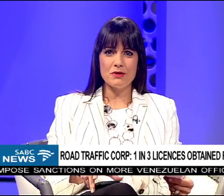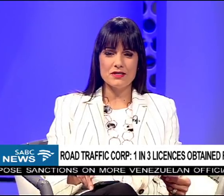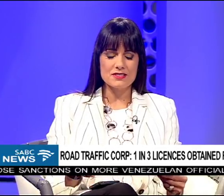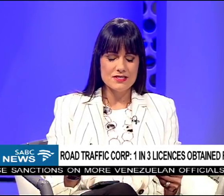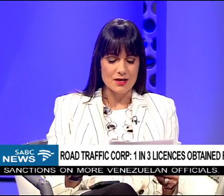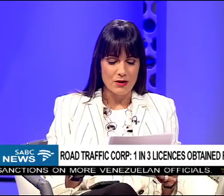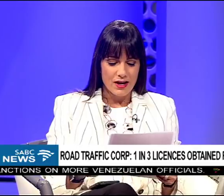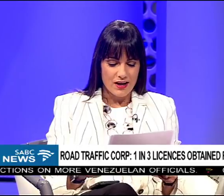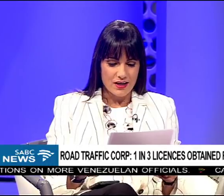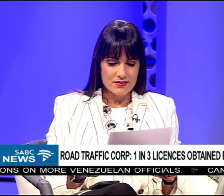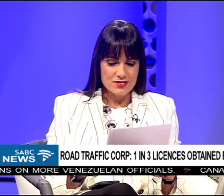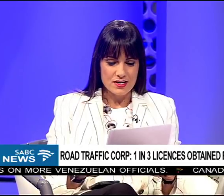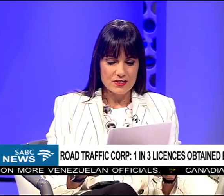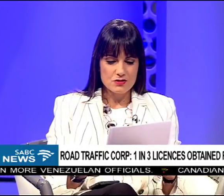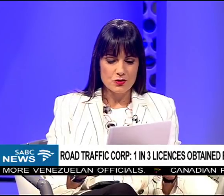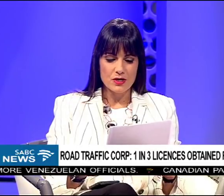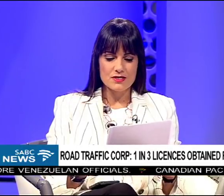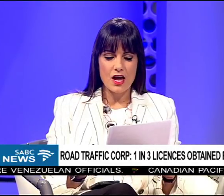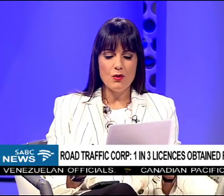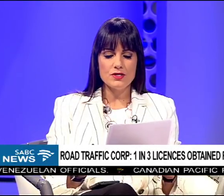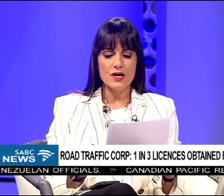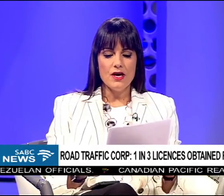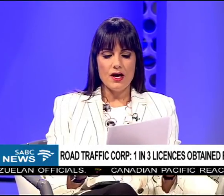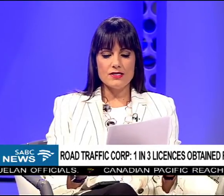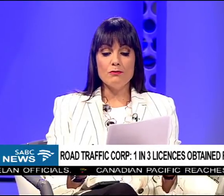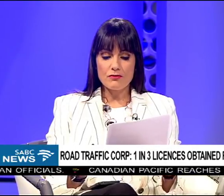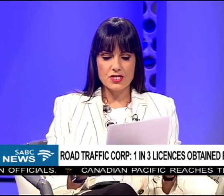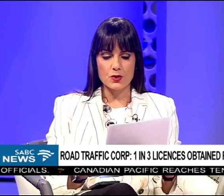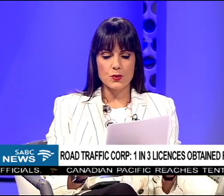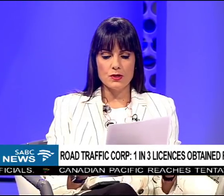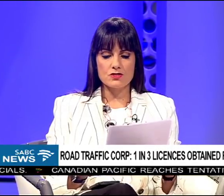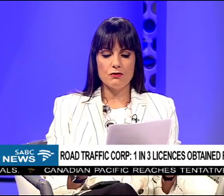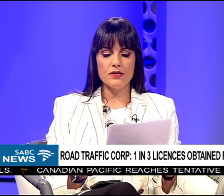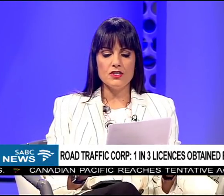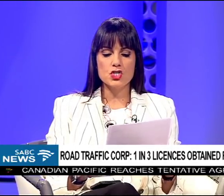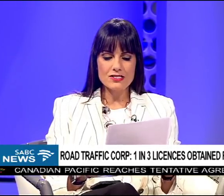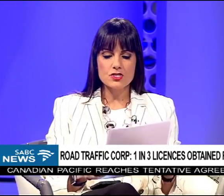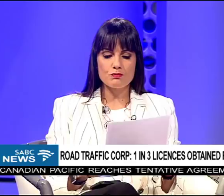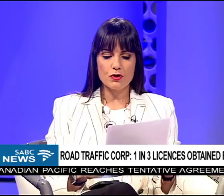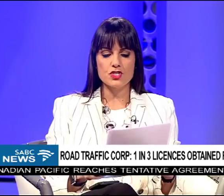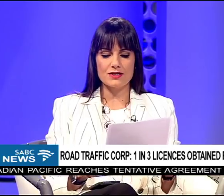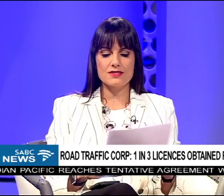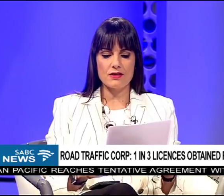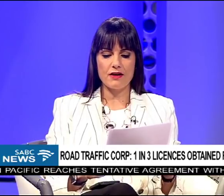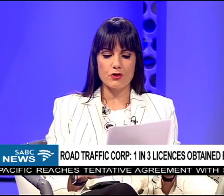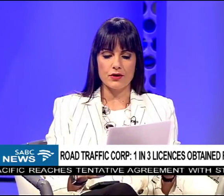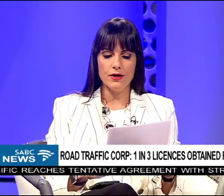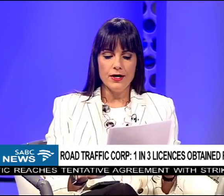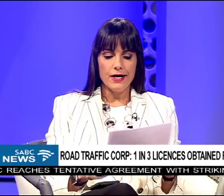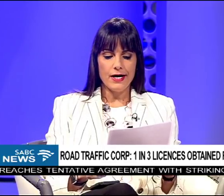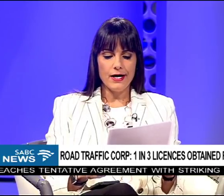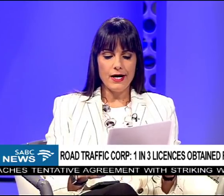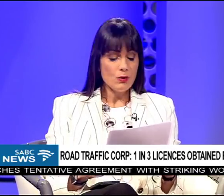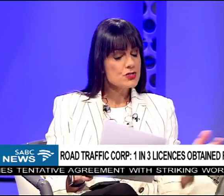we're going to bring him in and seat him in this interview, is Howard Dembowski, who is from the Justice Project South